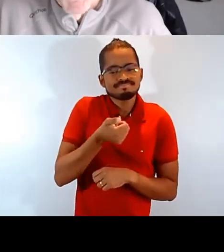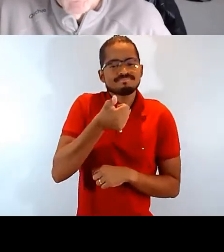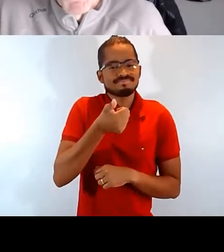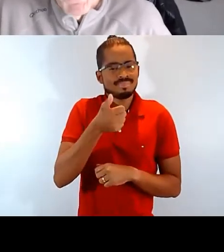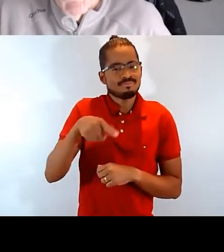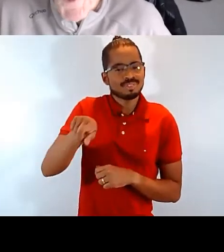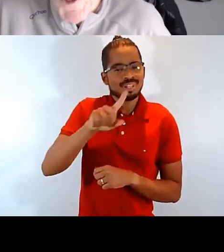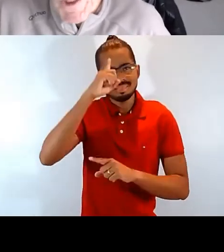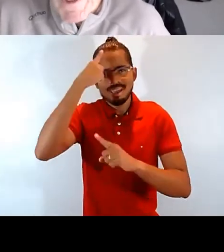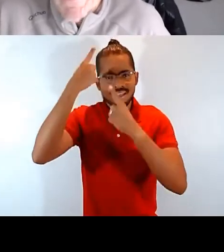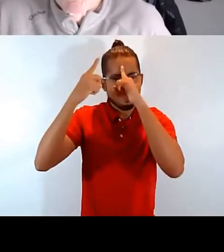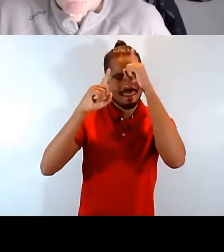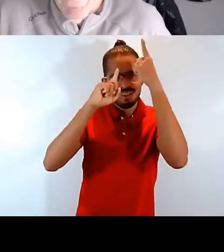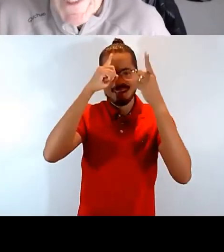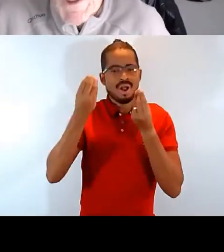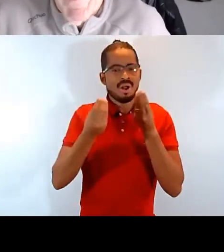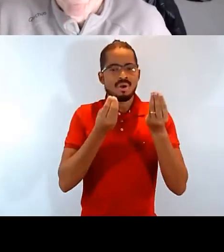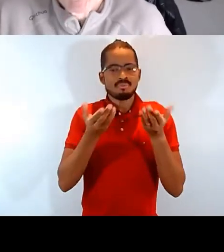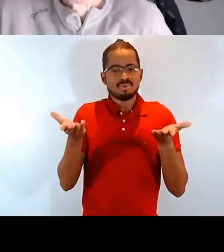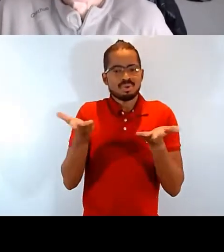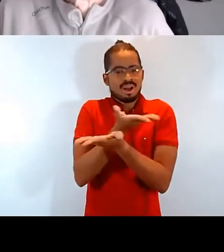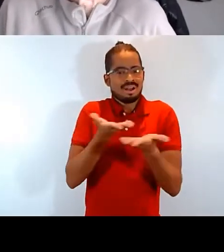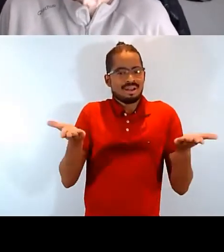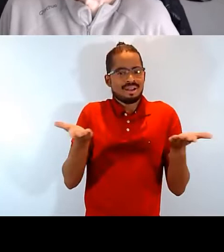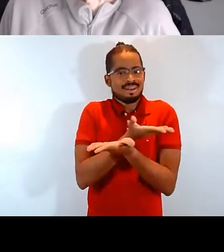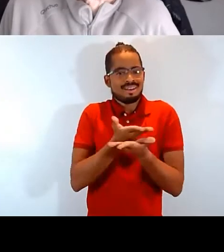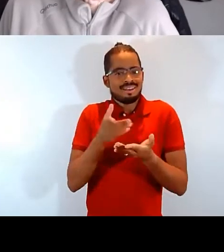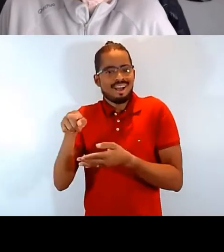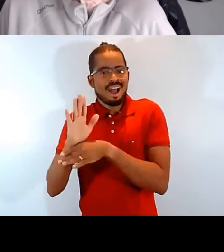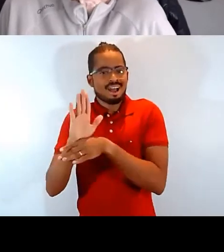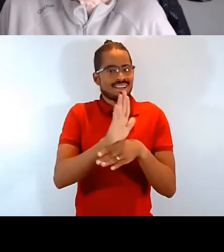empirical research projects. Next, please.